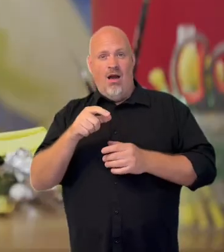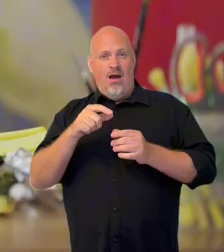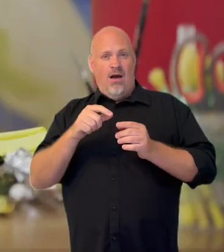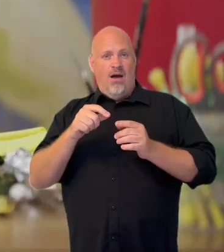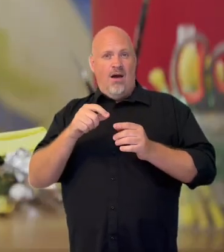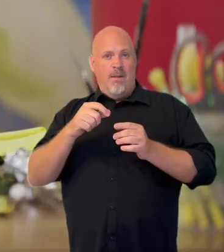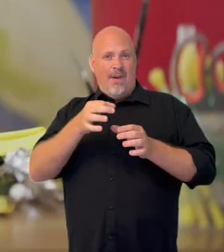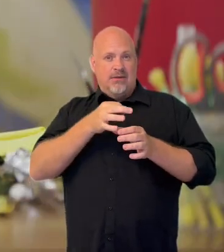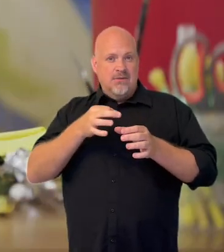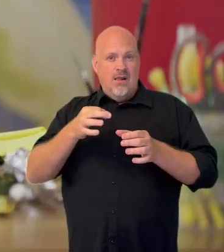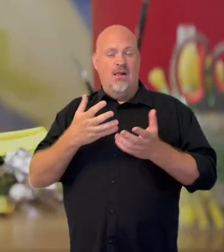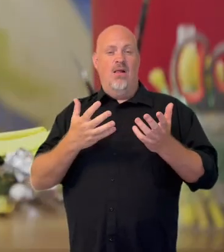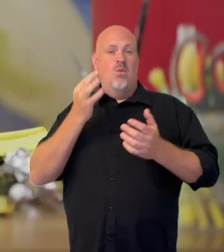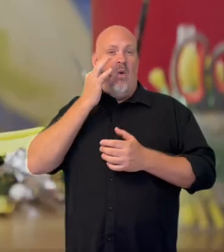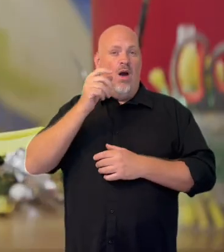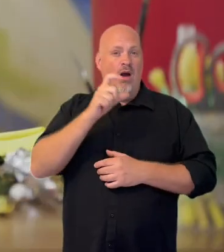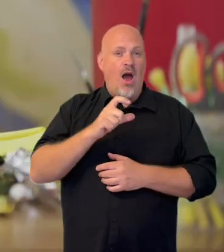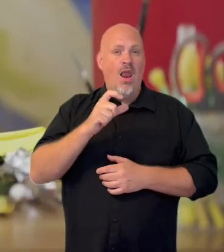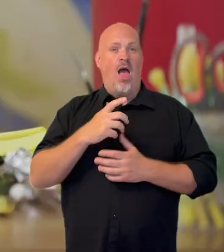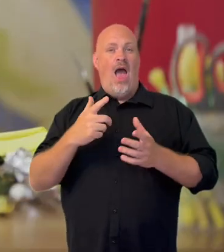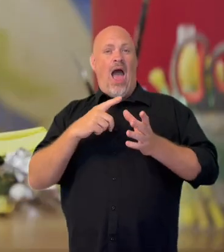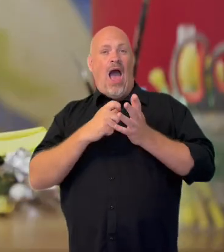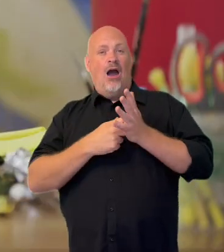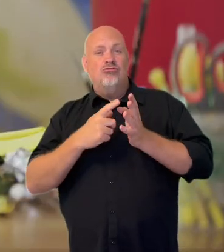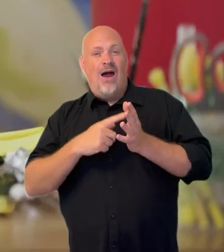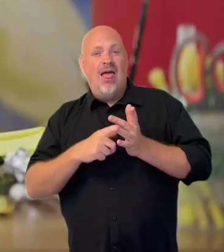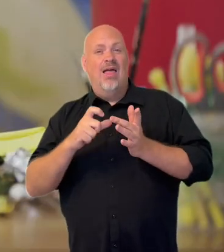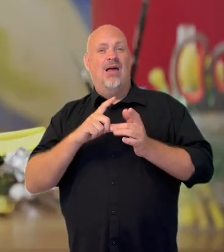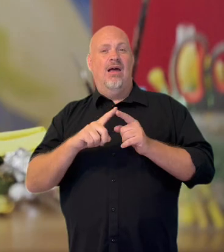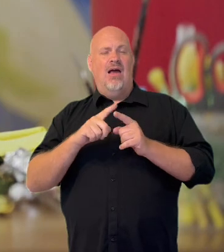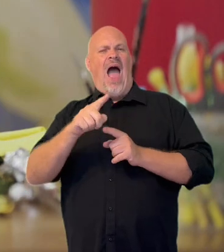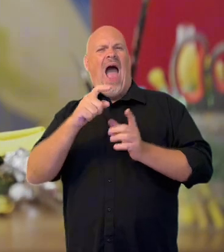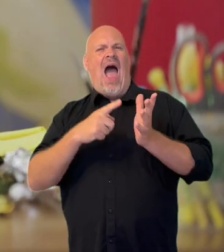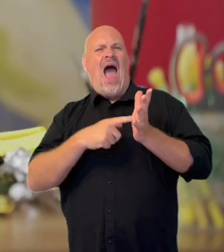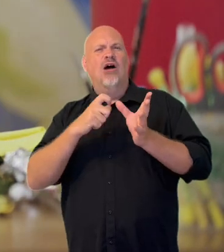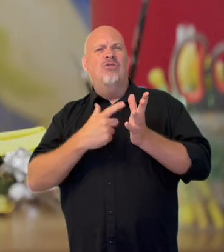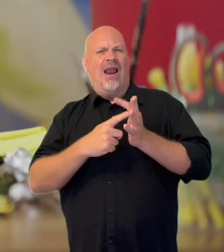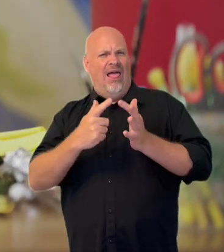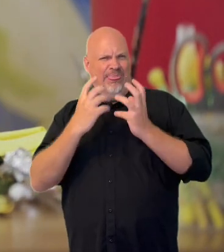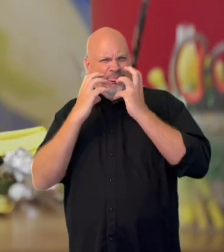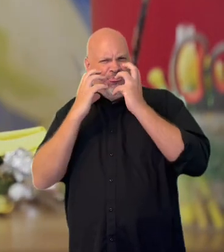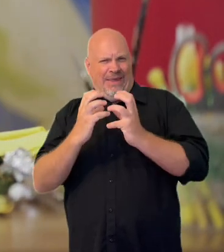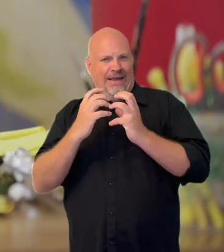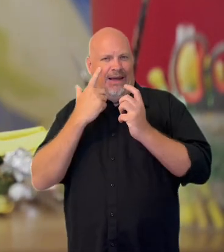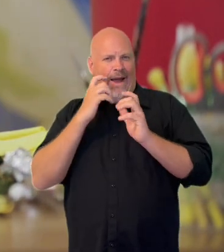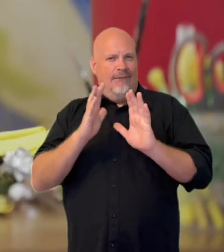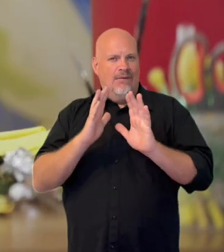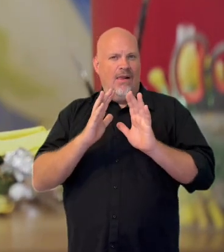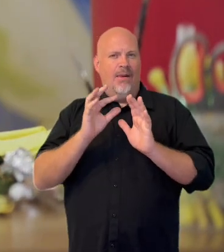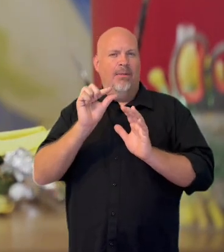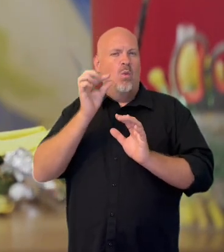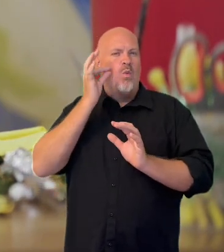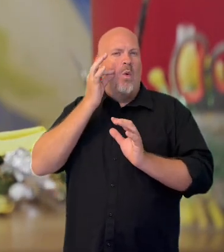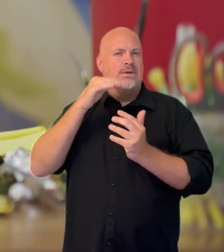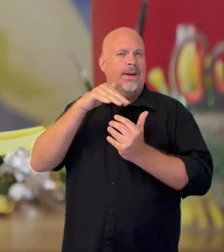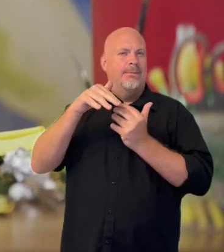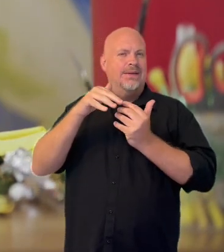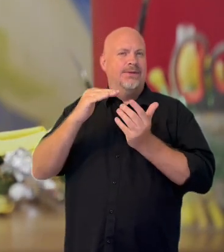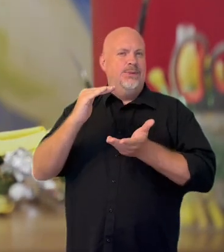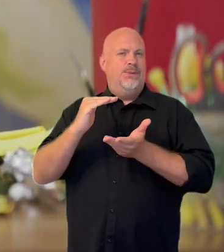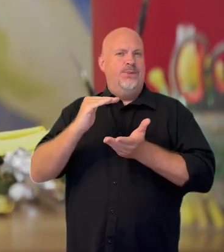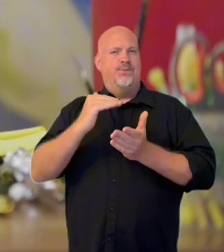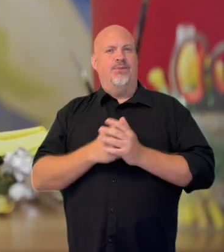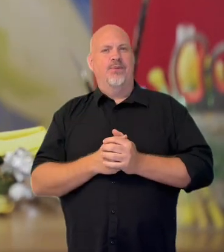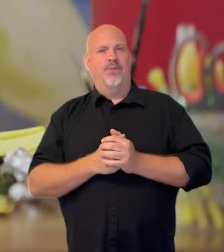down. And with these, they give a nice little dust, just like pollen, so you can blow that off and you've got a